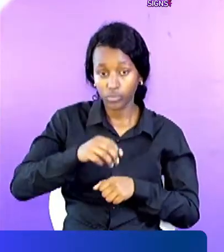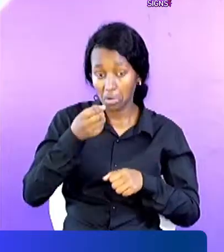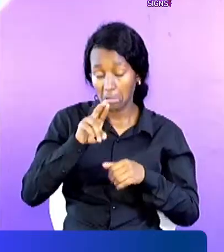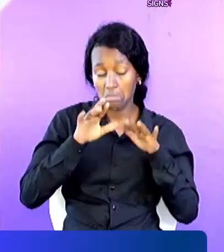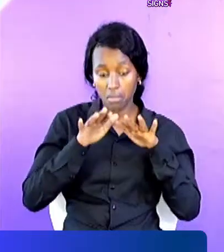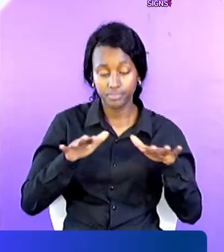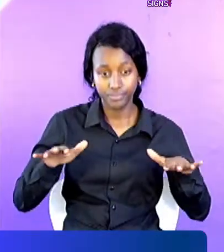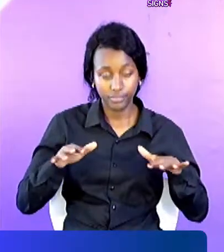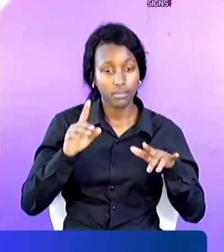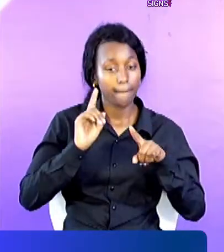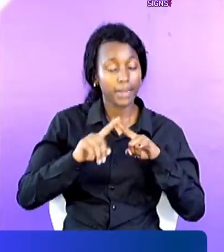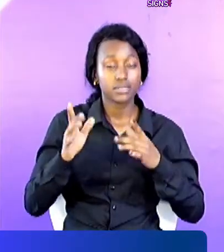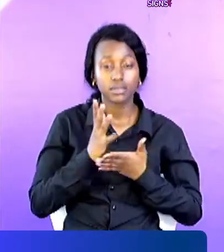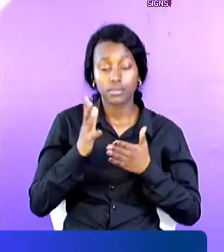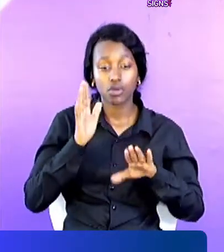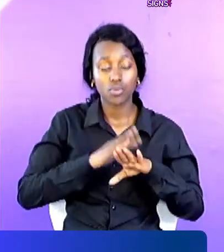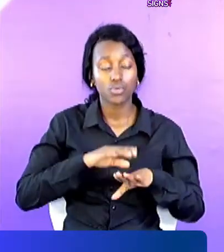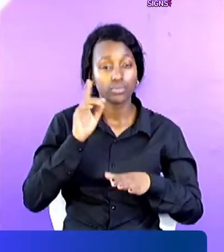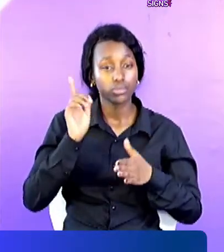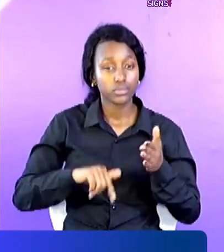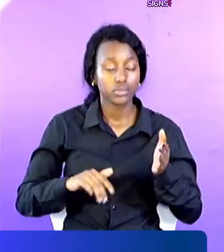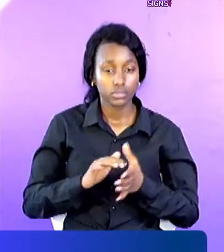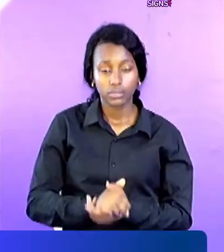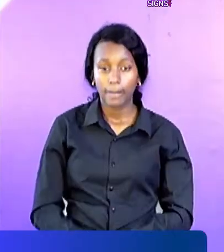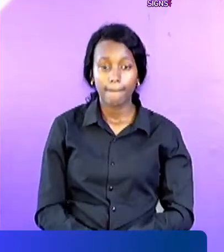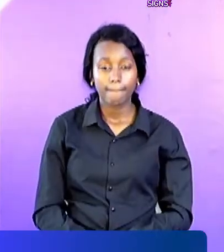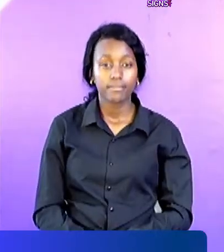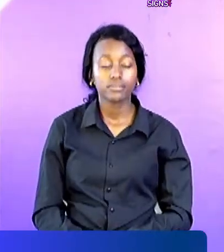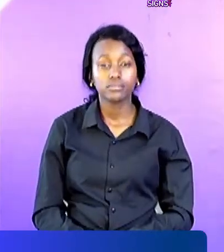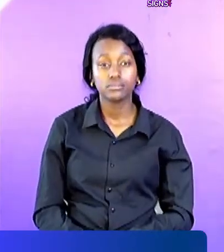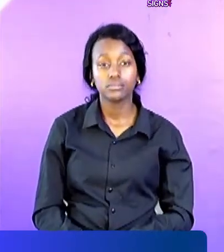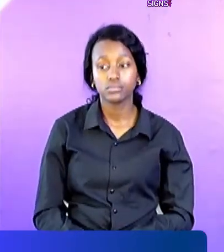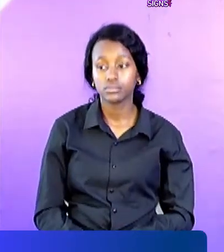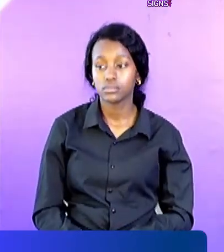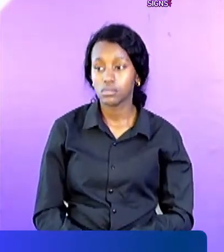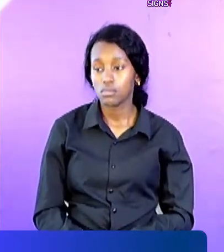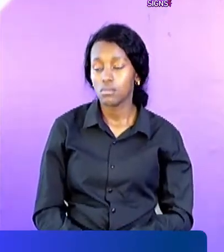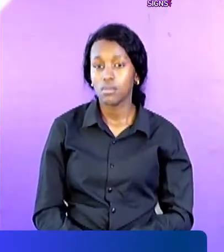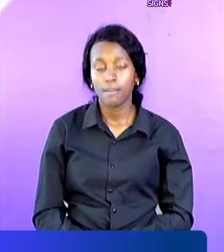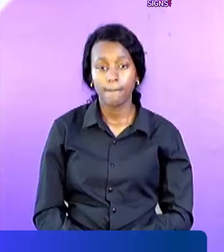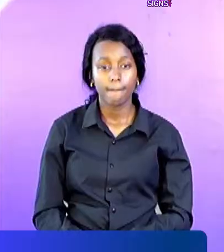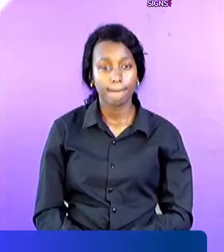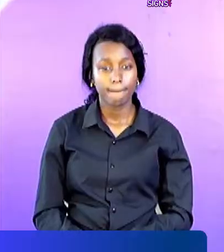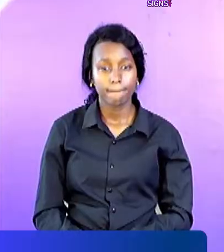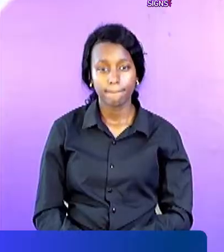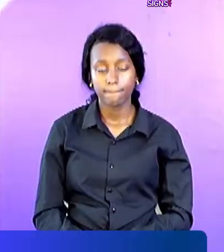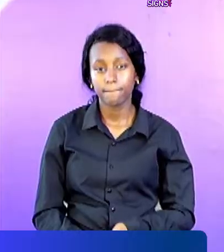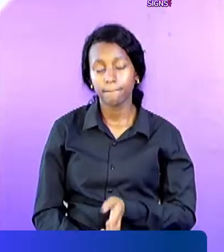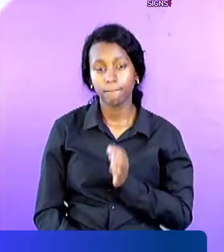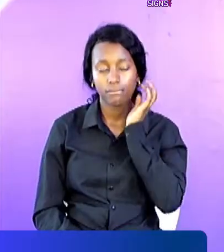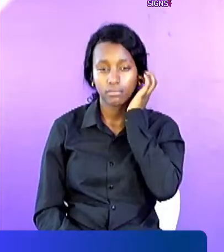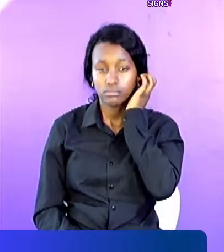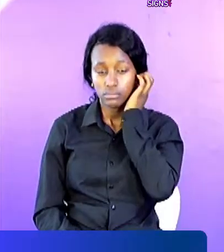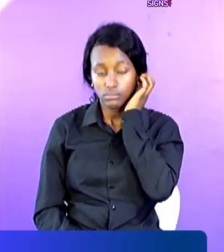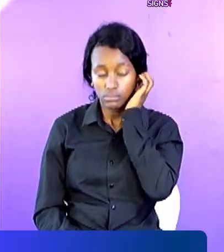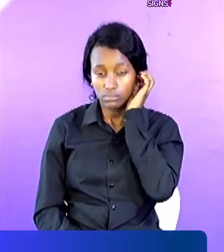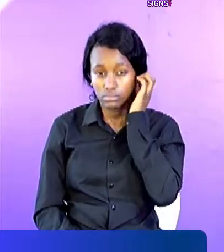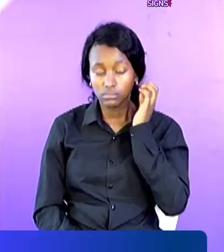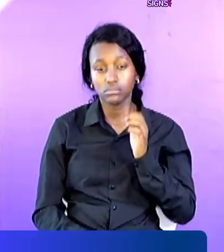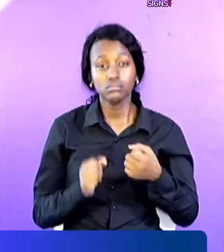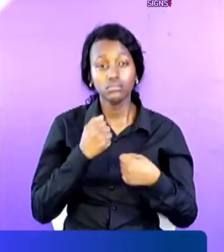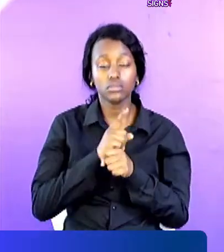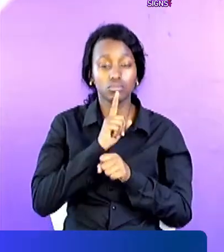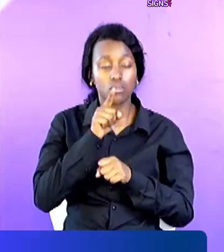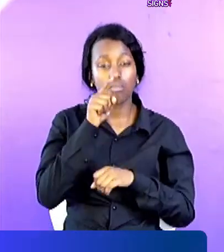the good thing is that as the bond approaches maturity, it goes back to that Initial principal